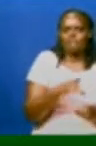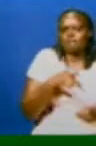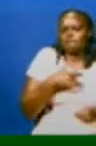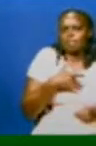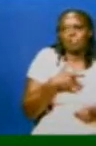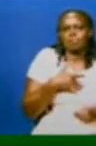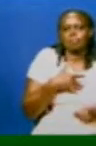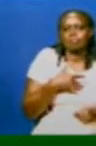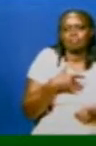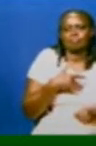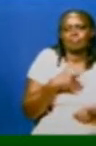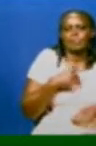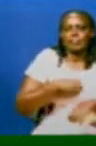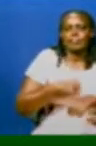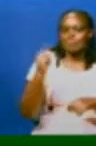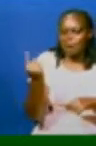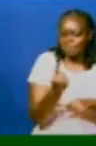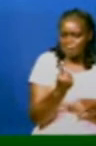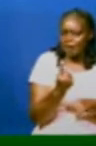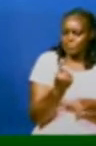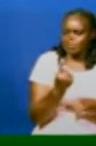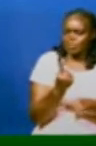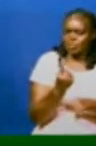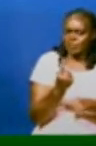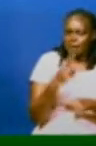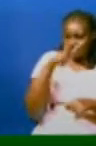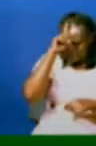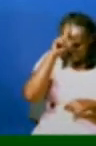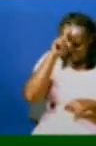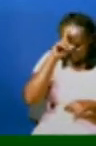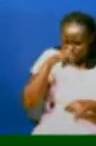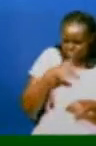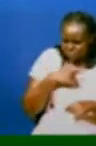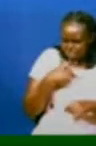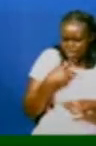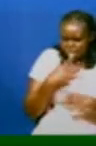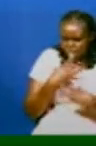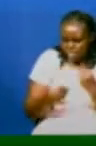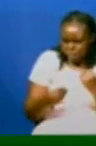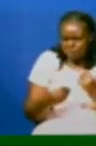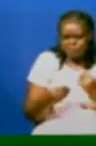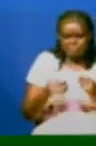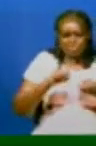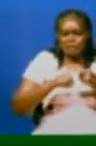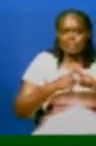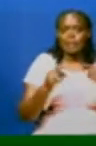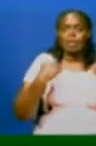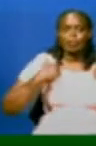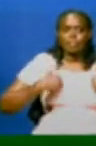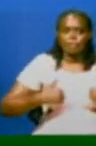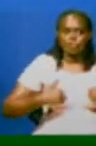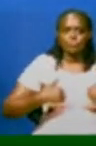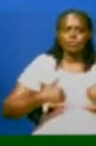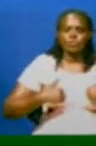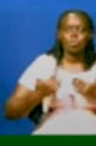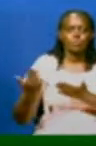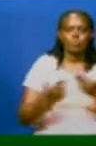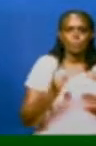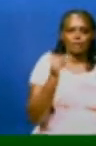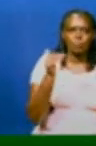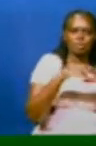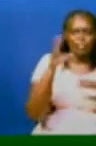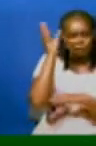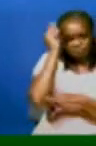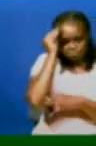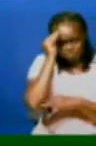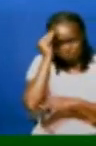to appearance, because the essence of having a standardized uniform is to bring homogeneity on education.